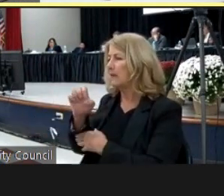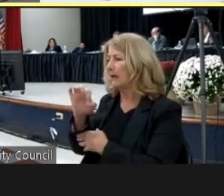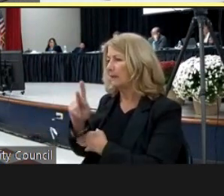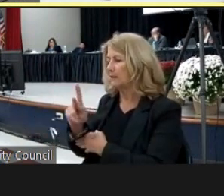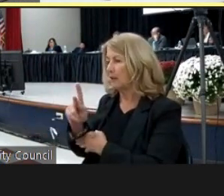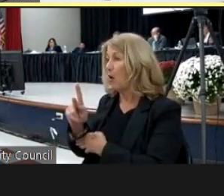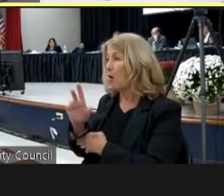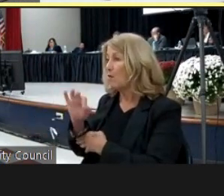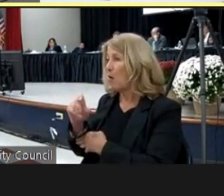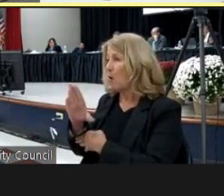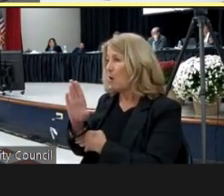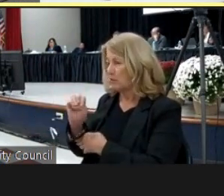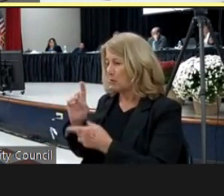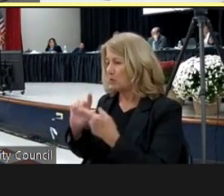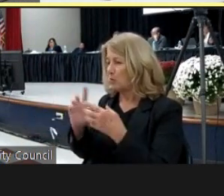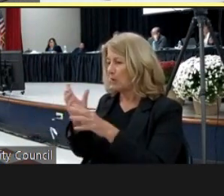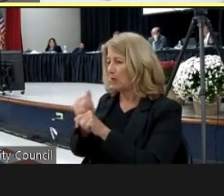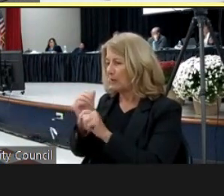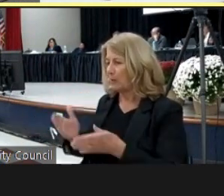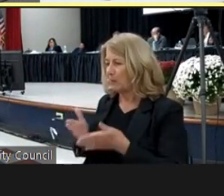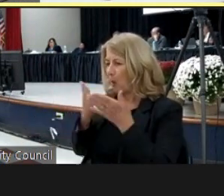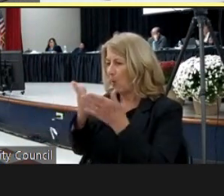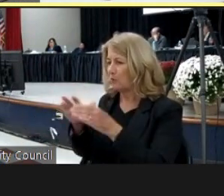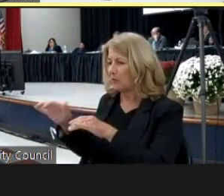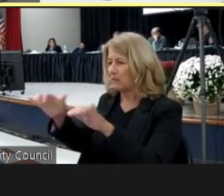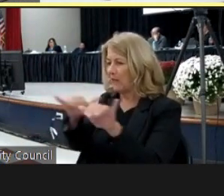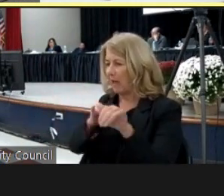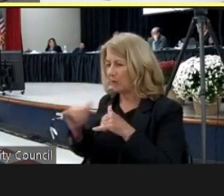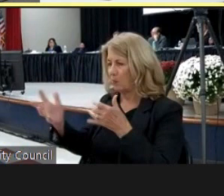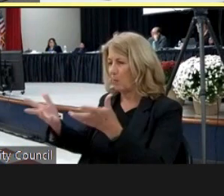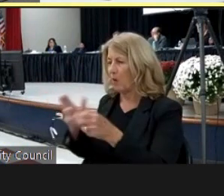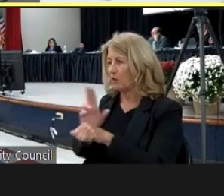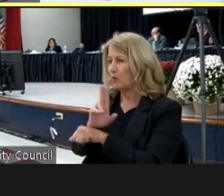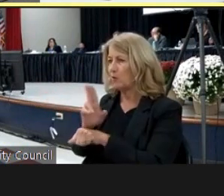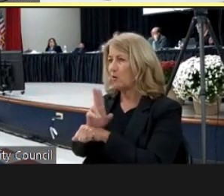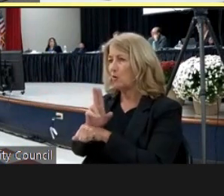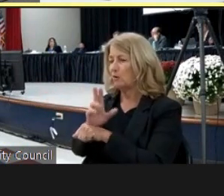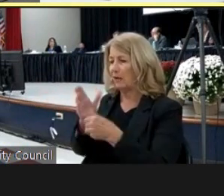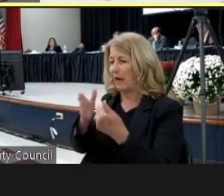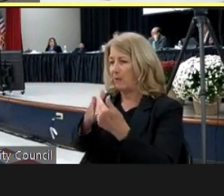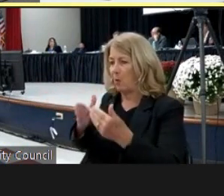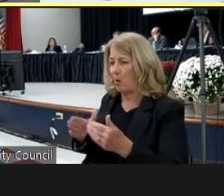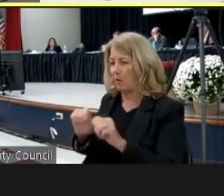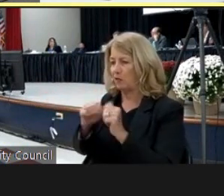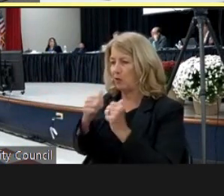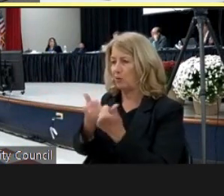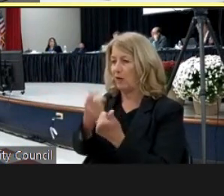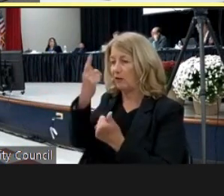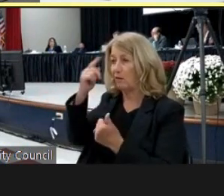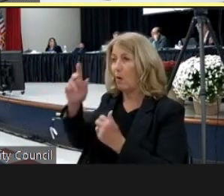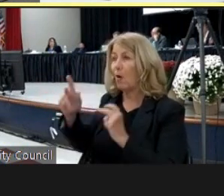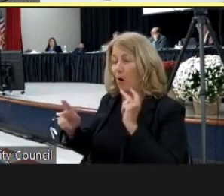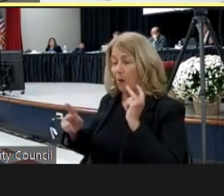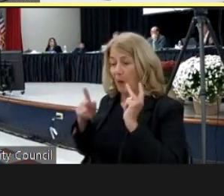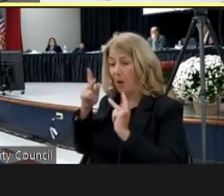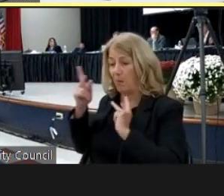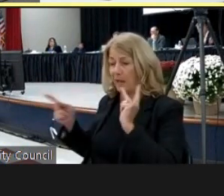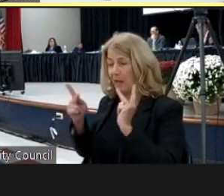proposed standards. We want to use the neighborhood associations for a public input process.